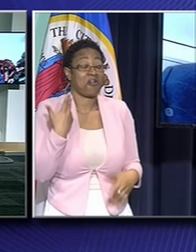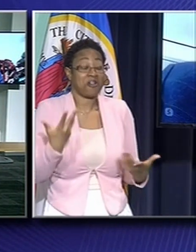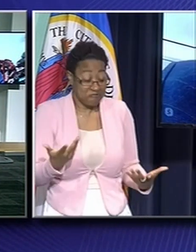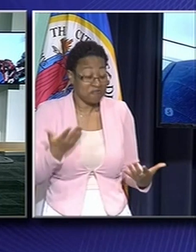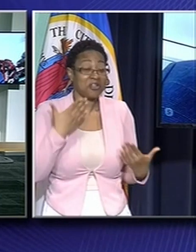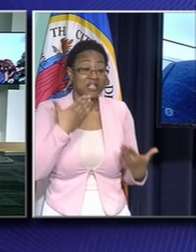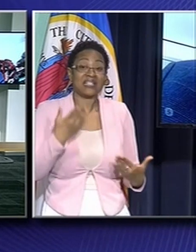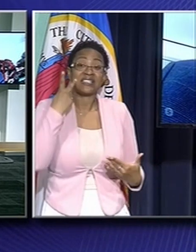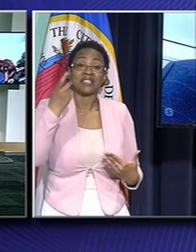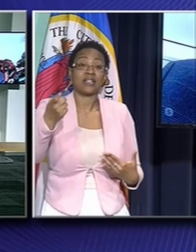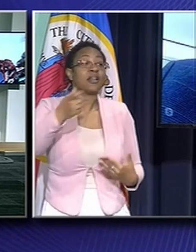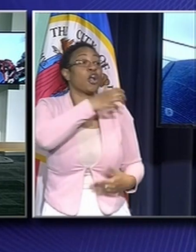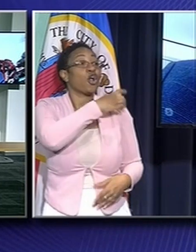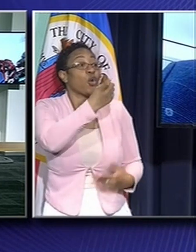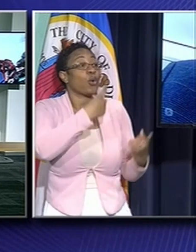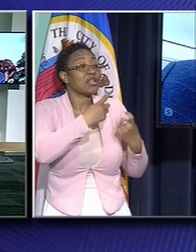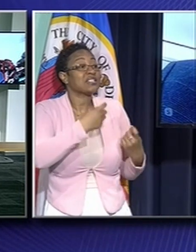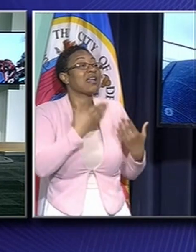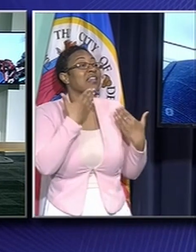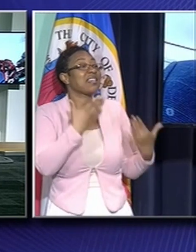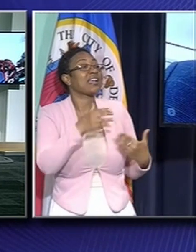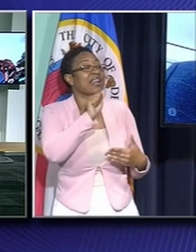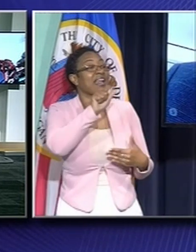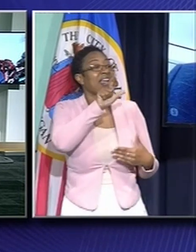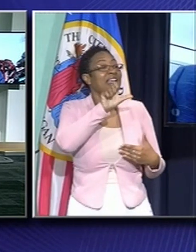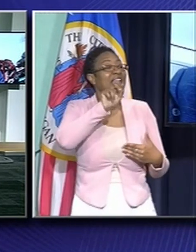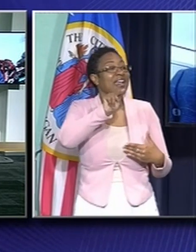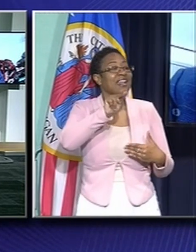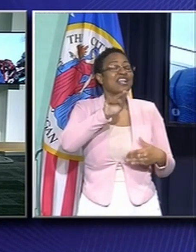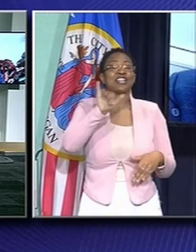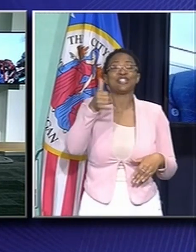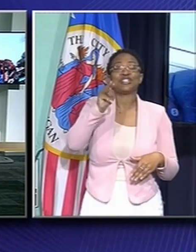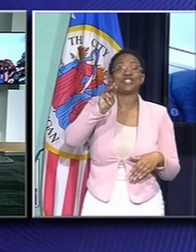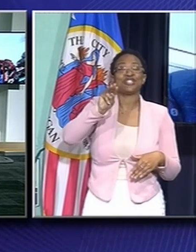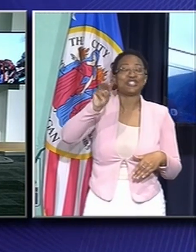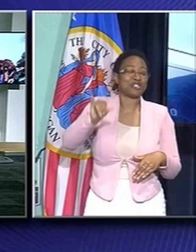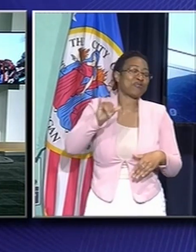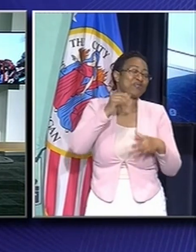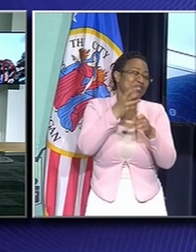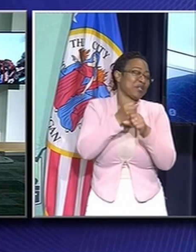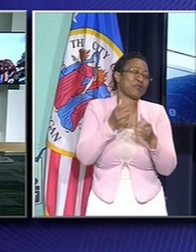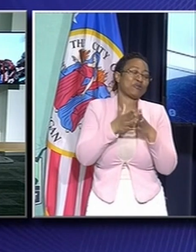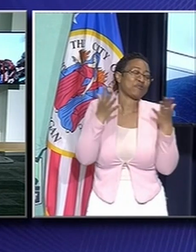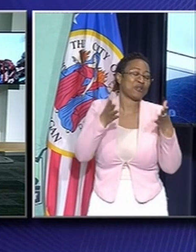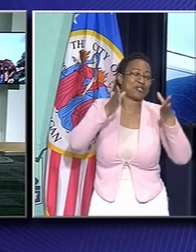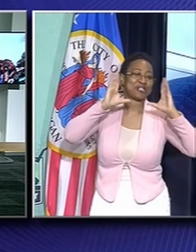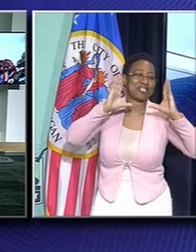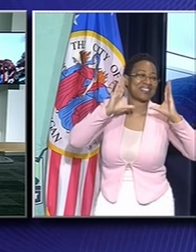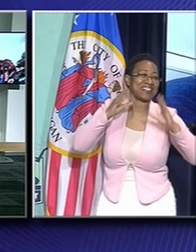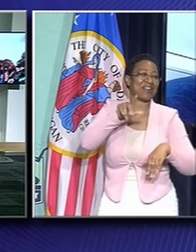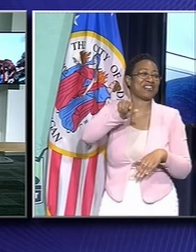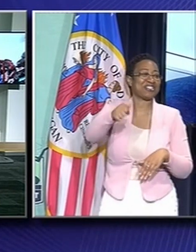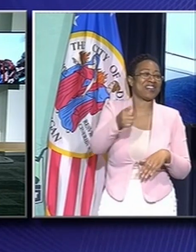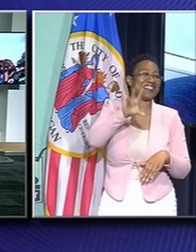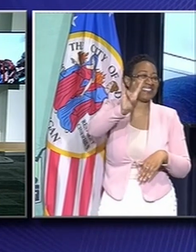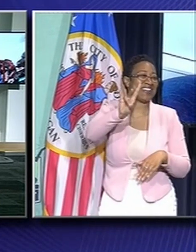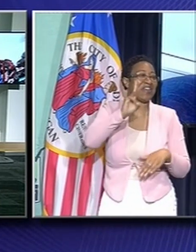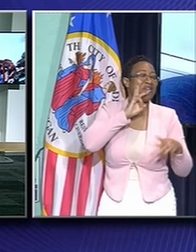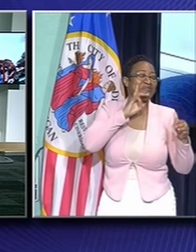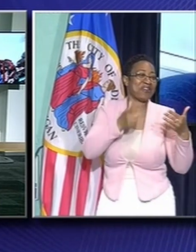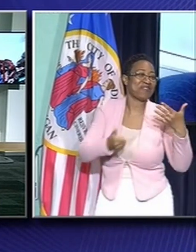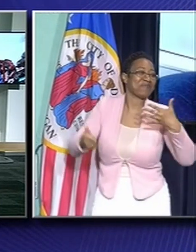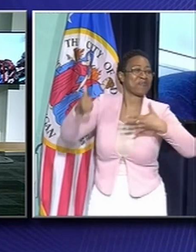Good to see you back, ML. It's good to be back. Jim Kirchner was getting a little too much attention these days, so we're going to knock Channel 7 out of the box. We're going to put you at the front of the